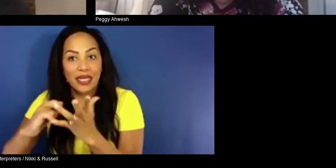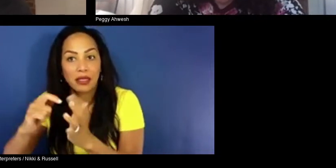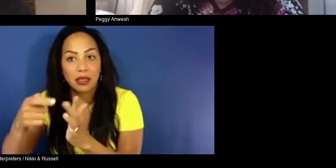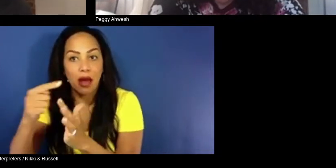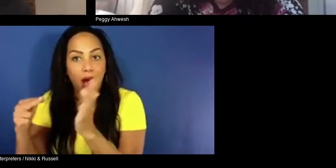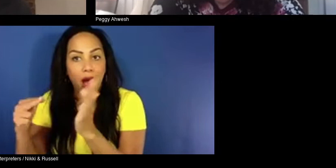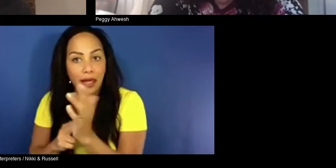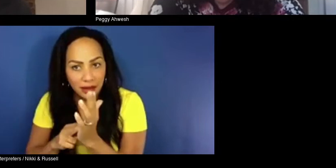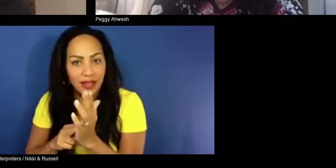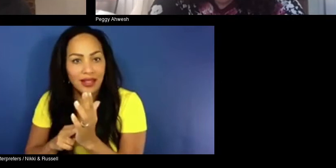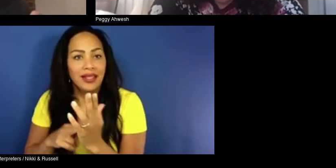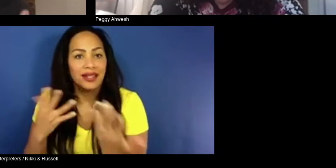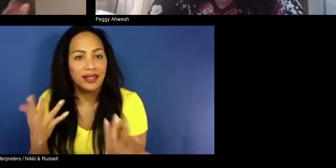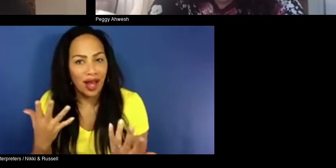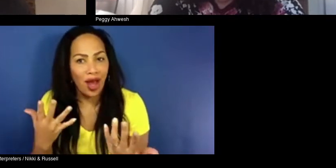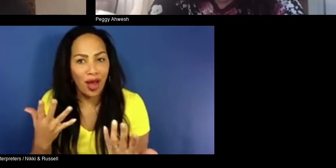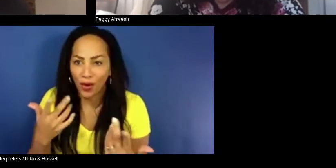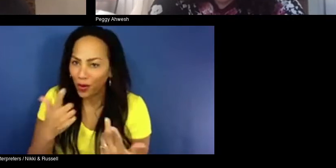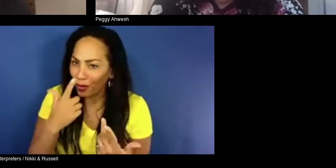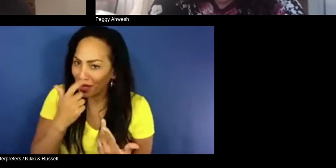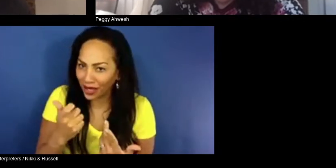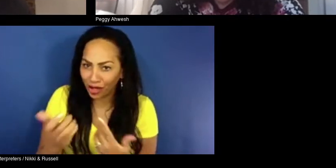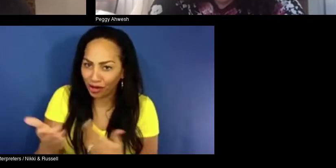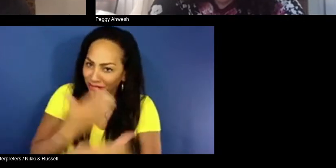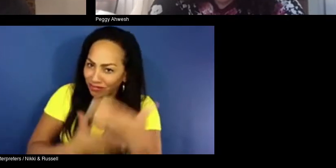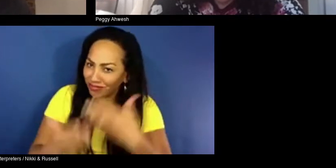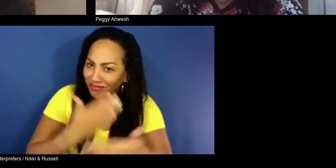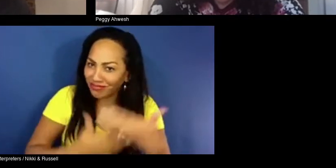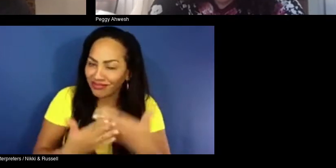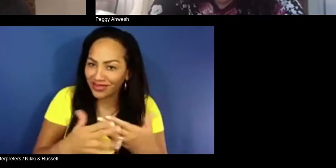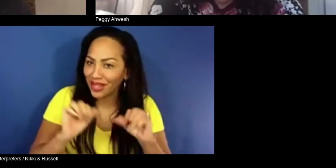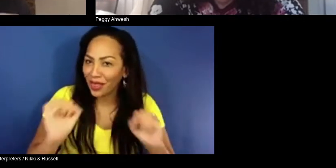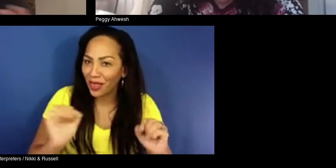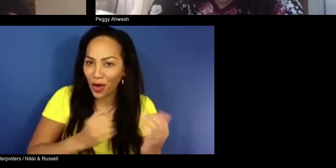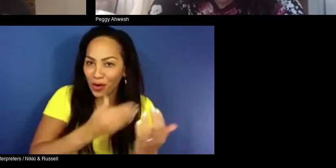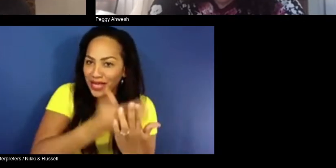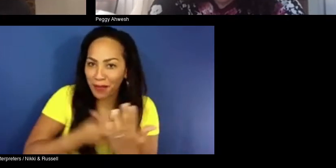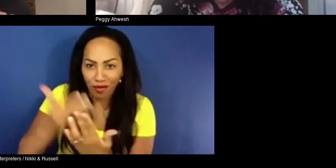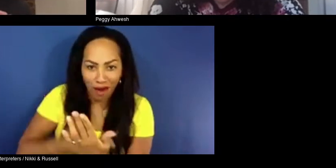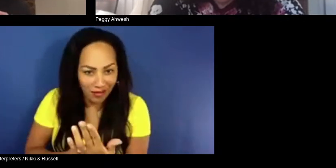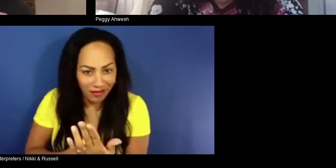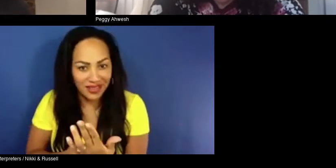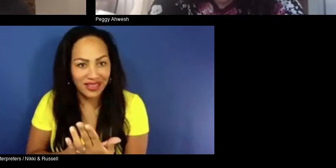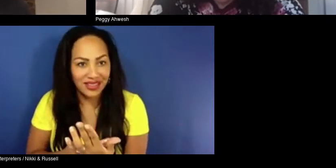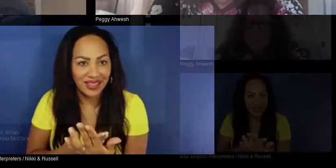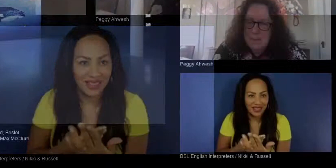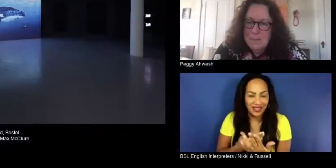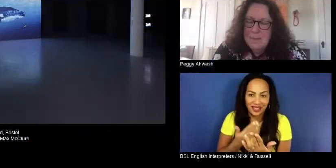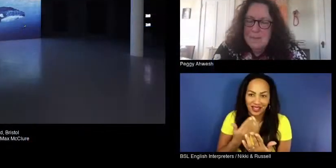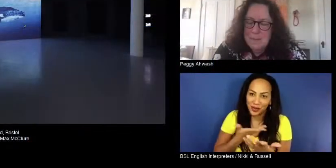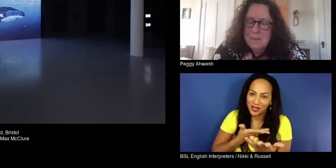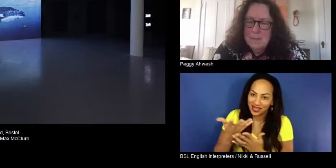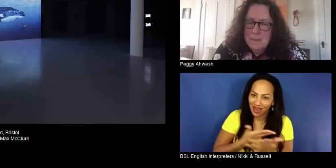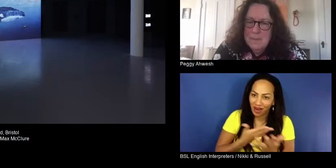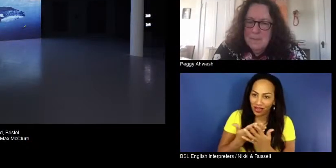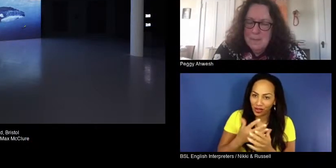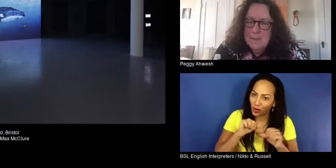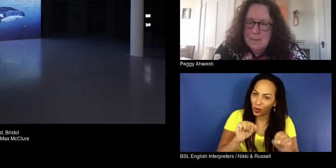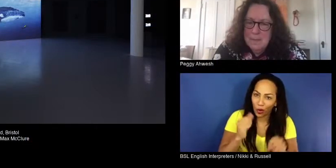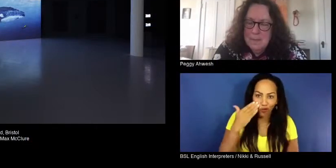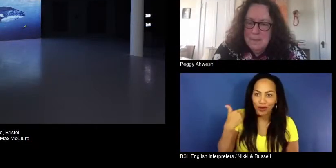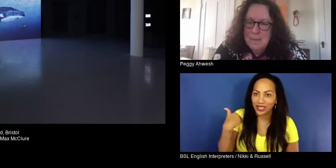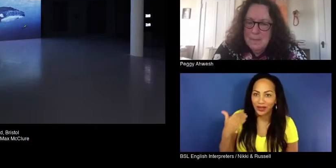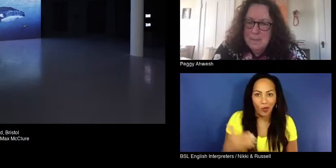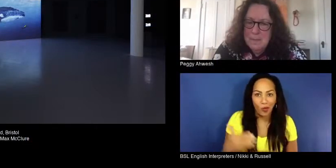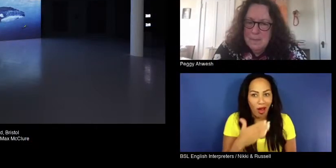the choice of those epigraphs as a way of discussing these recent works a little bit. I mean, for me, there's